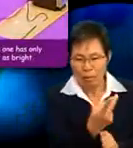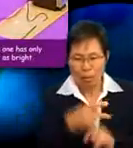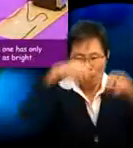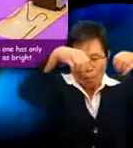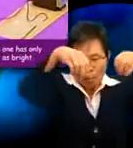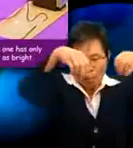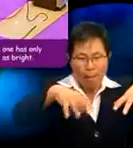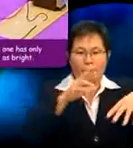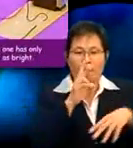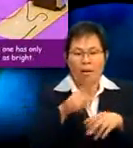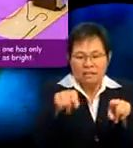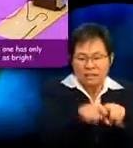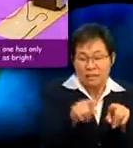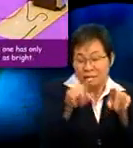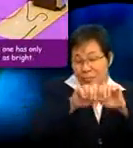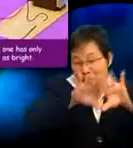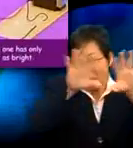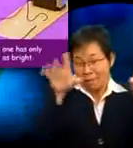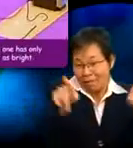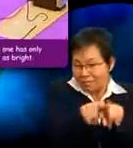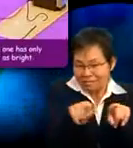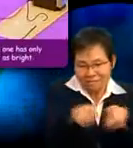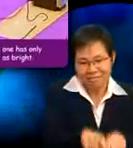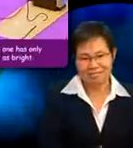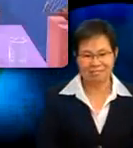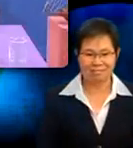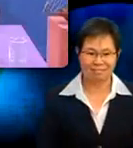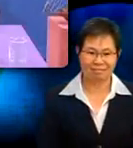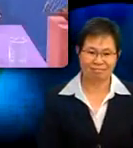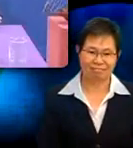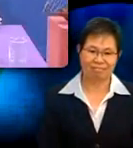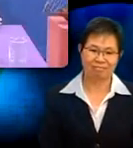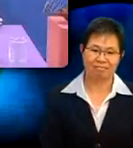It looks like both bulbs are just as bright.